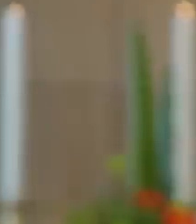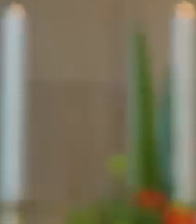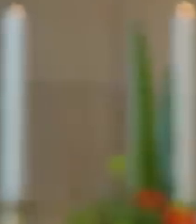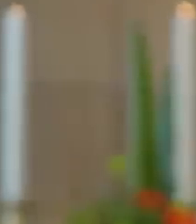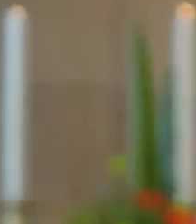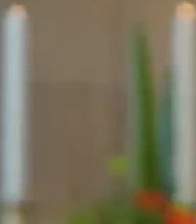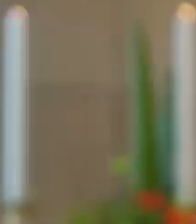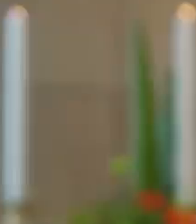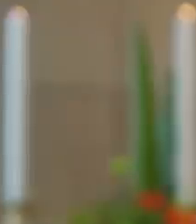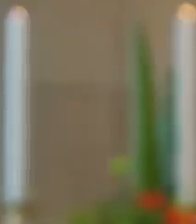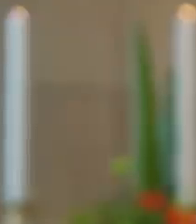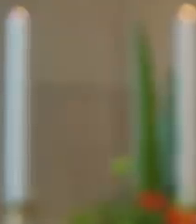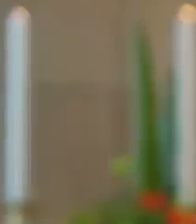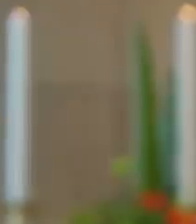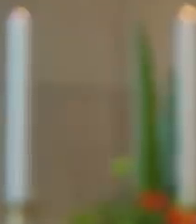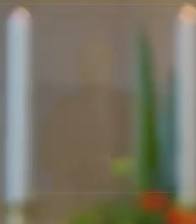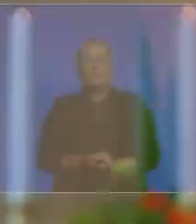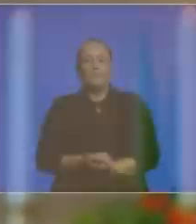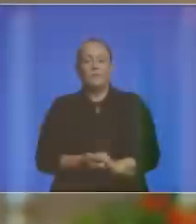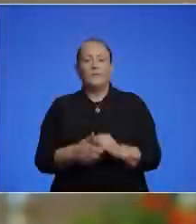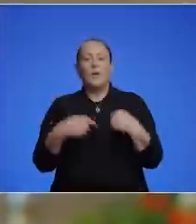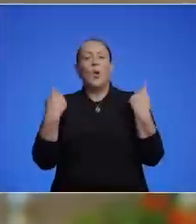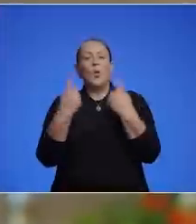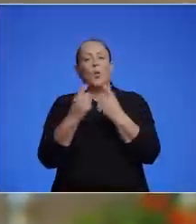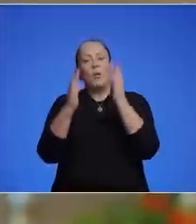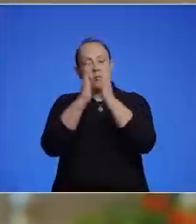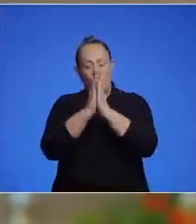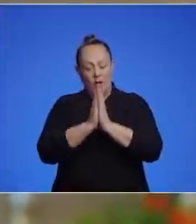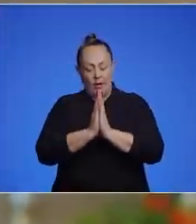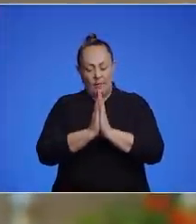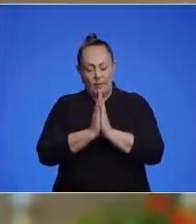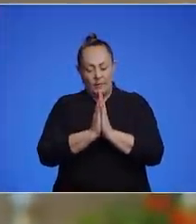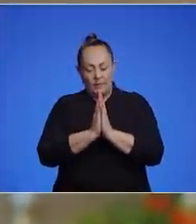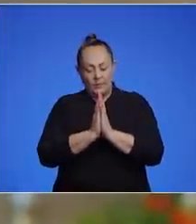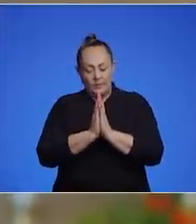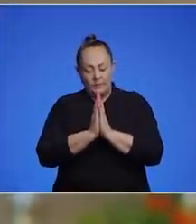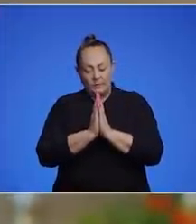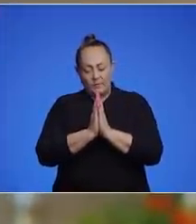glory of God the Father. Amen. Let us pray.